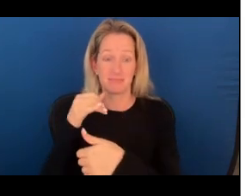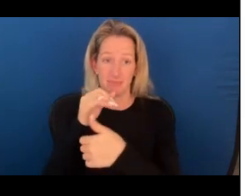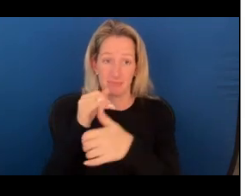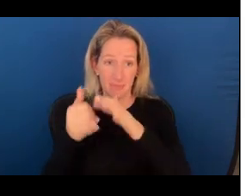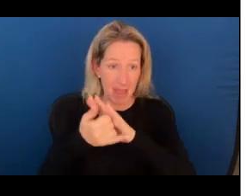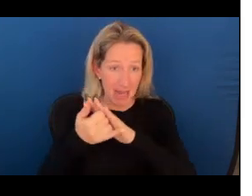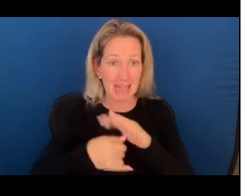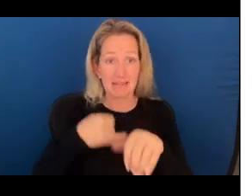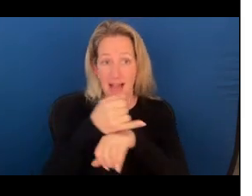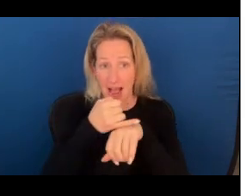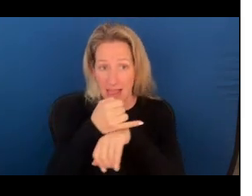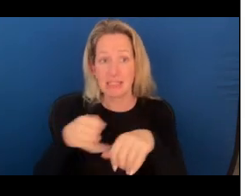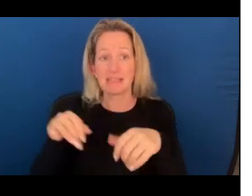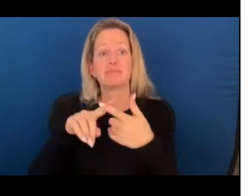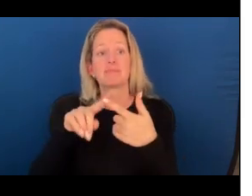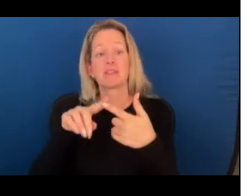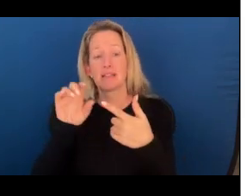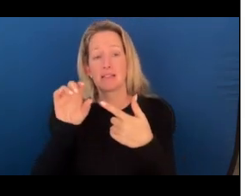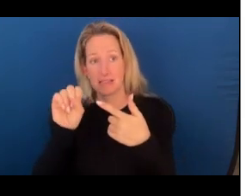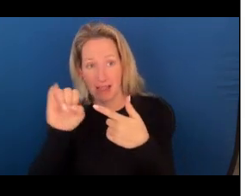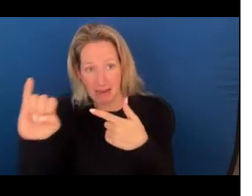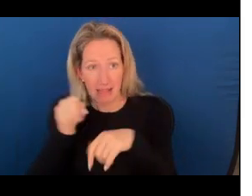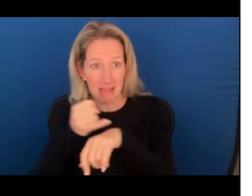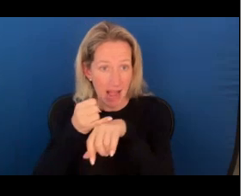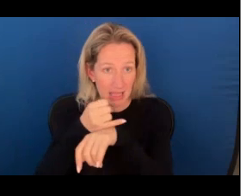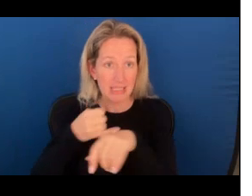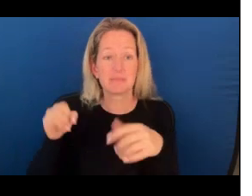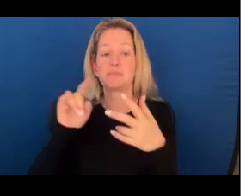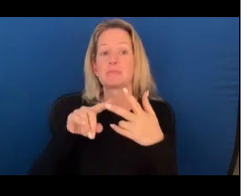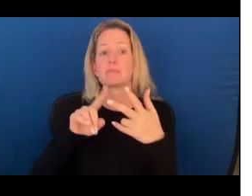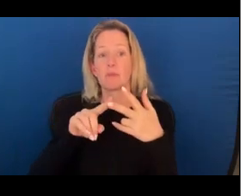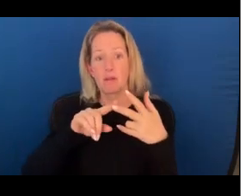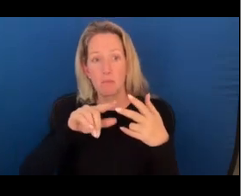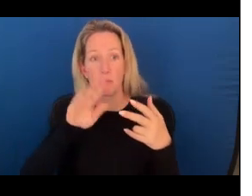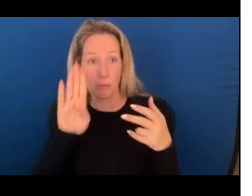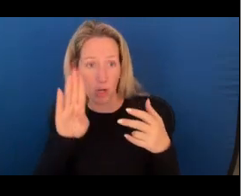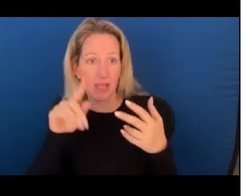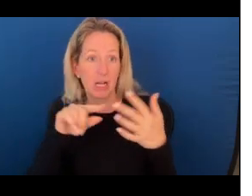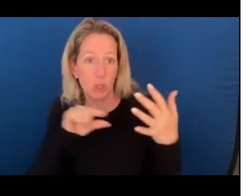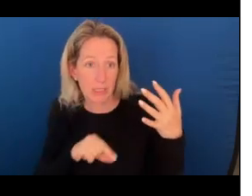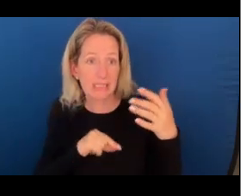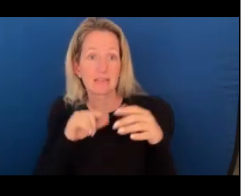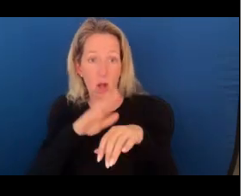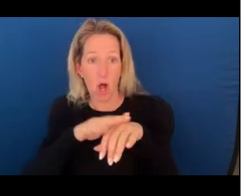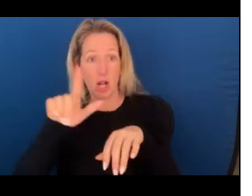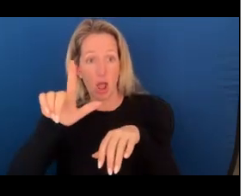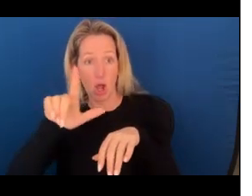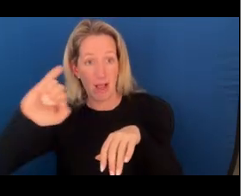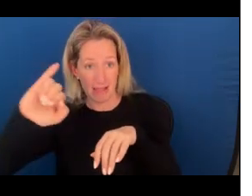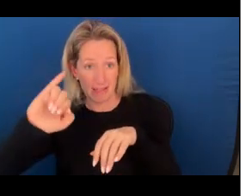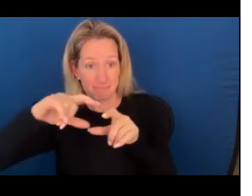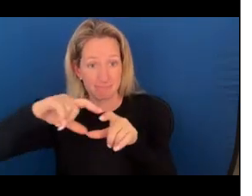Brooklyn and Queens are at the western terminus of Long Island over here.